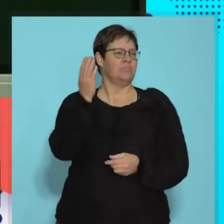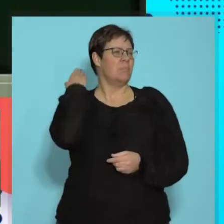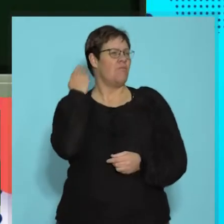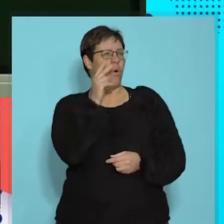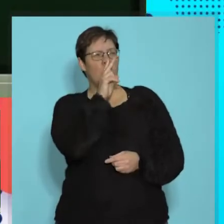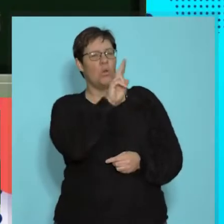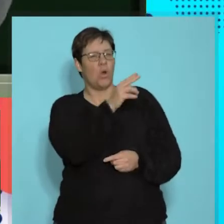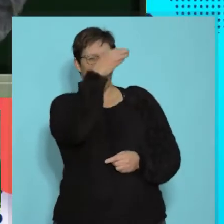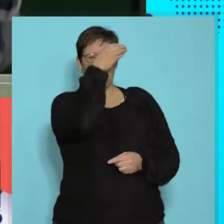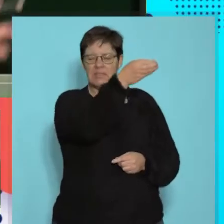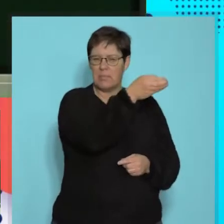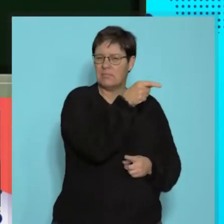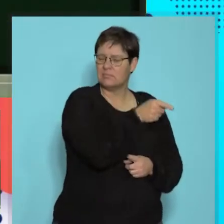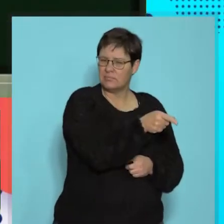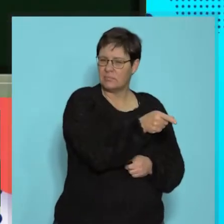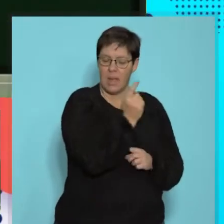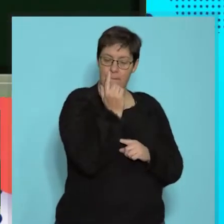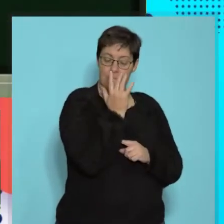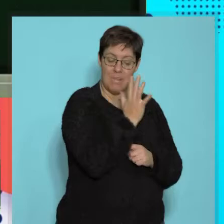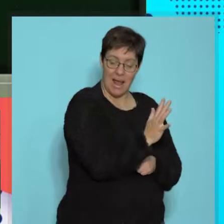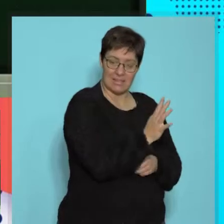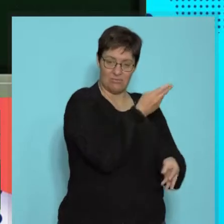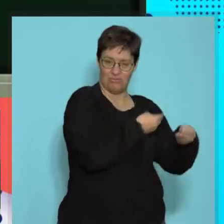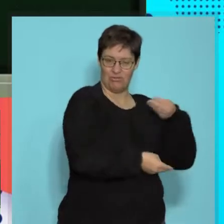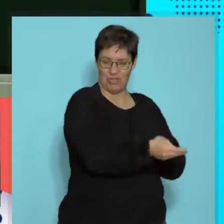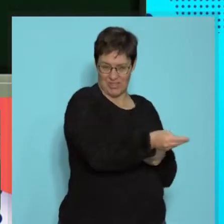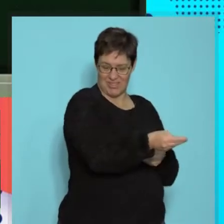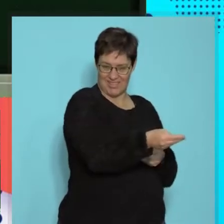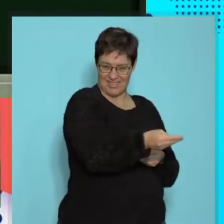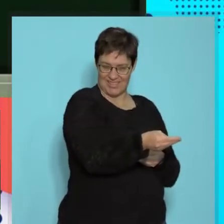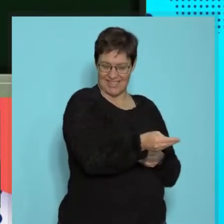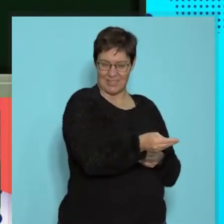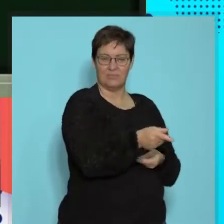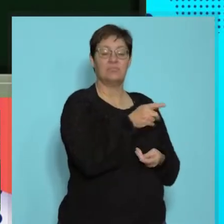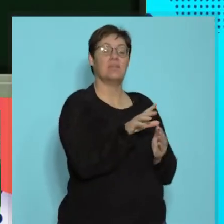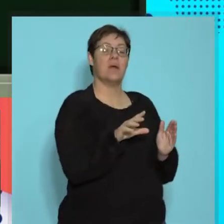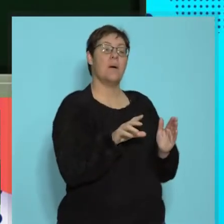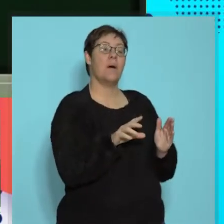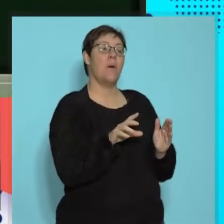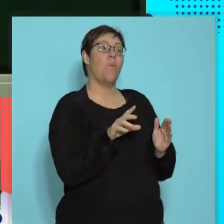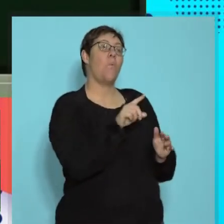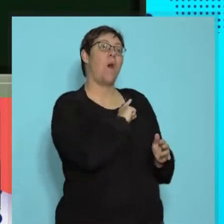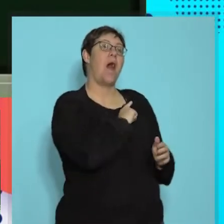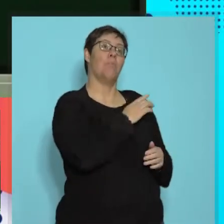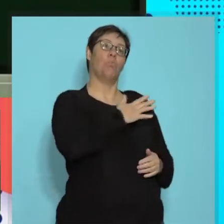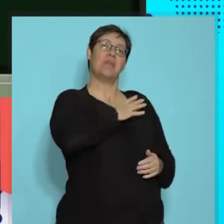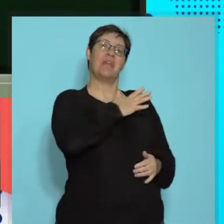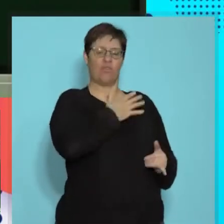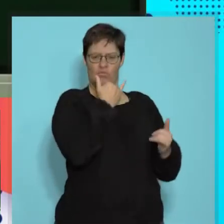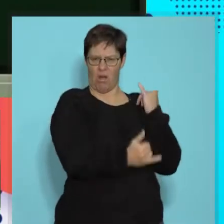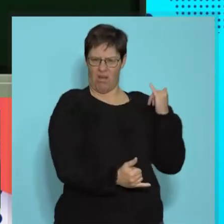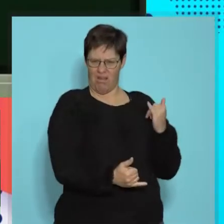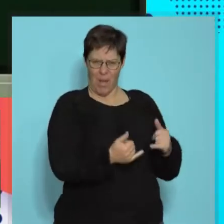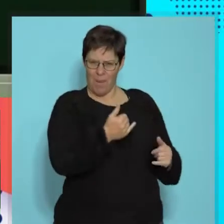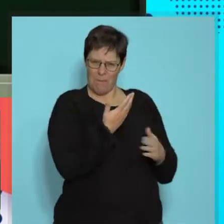whole concept of how plants gas exchange. And as I said, that's why it's incorrect to say the word breathe, because plants can't